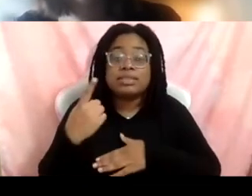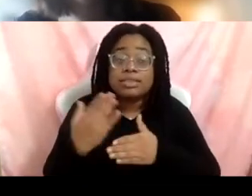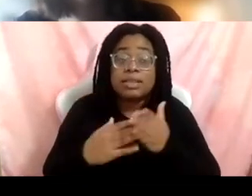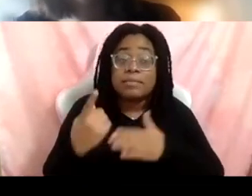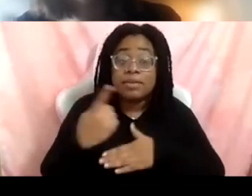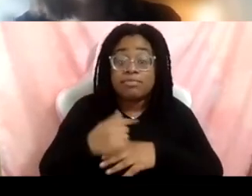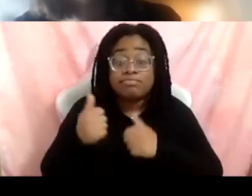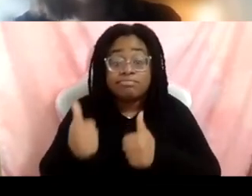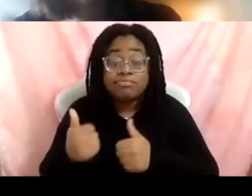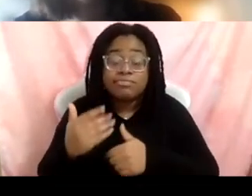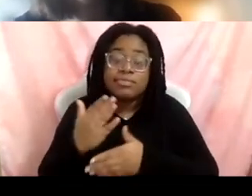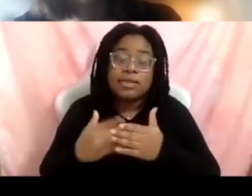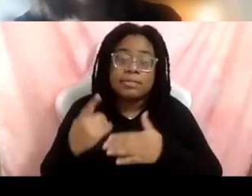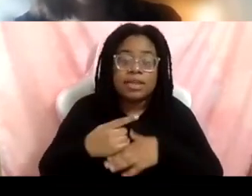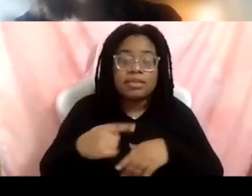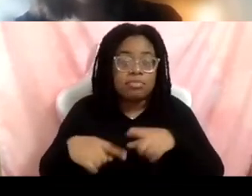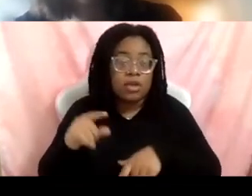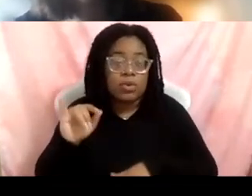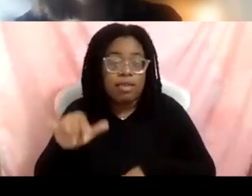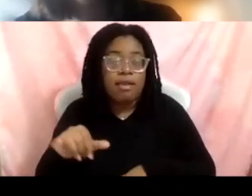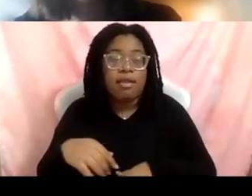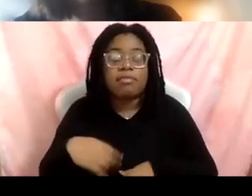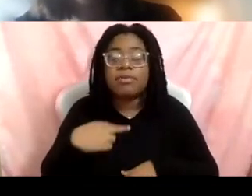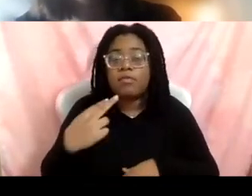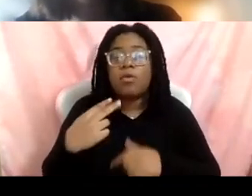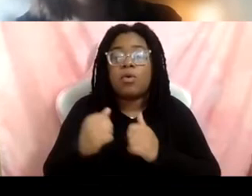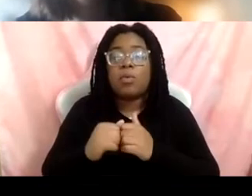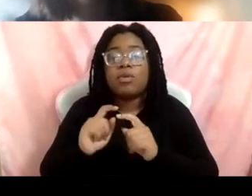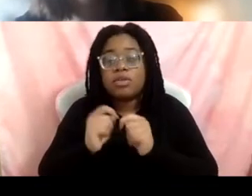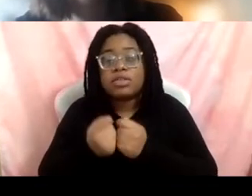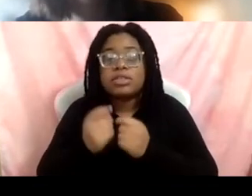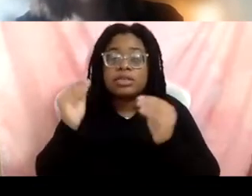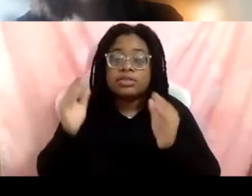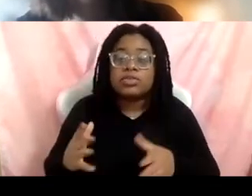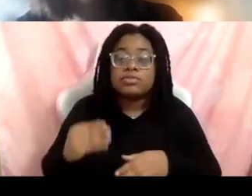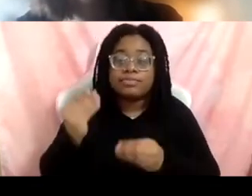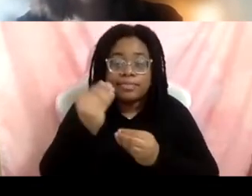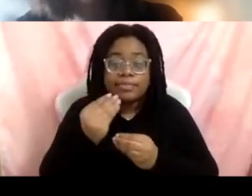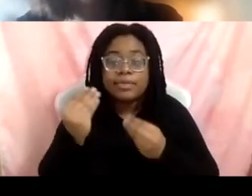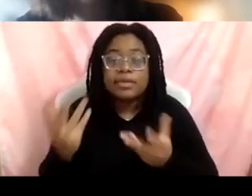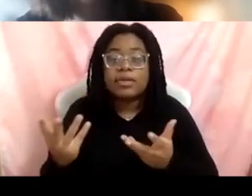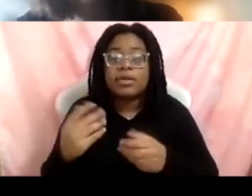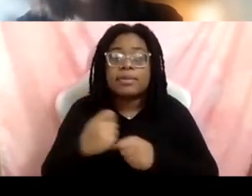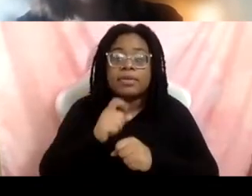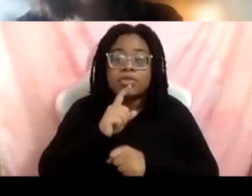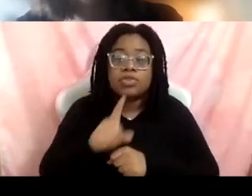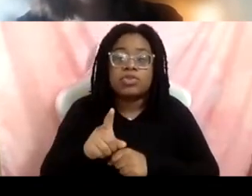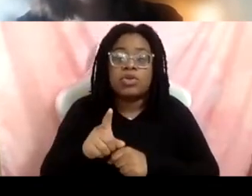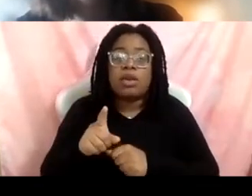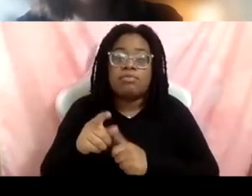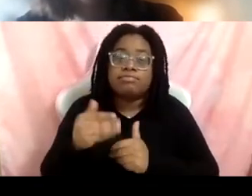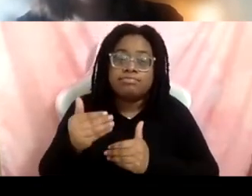can't. And just being very vocal with the team that you're working with or your professors or whoever, and just, making sure it's really an